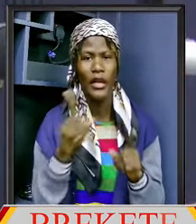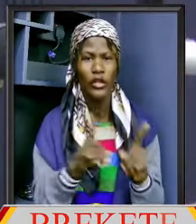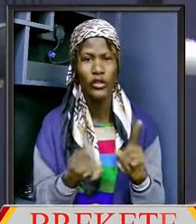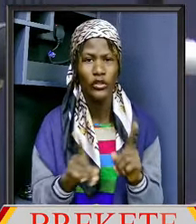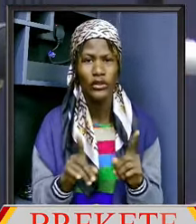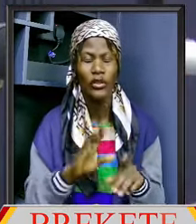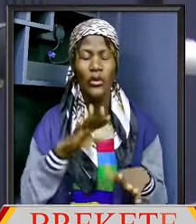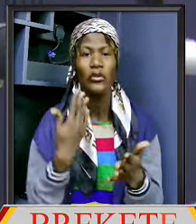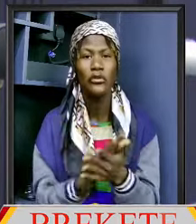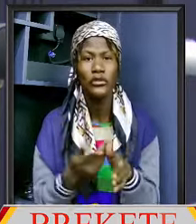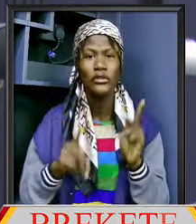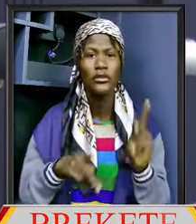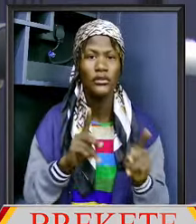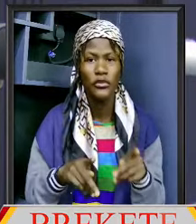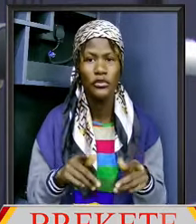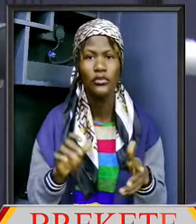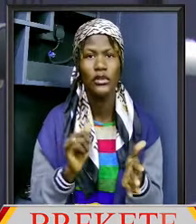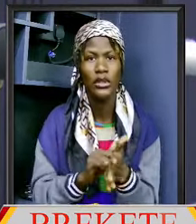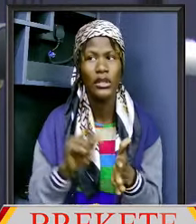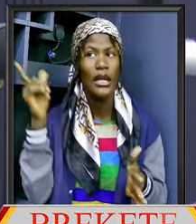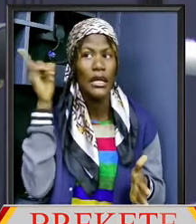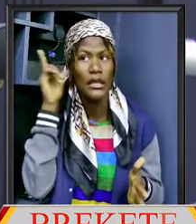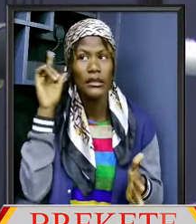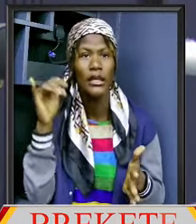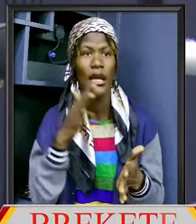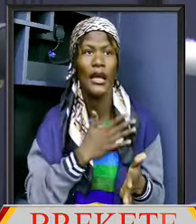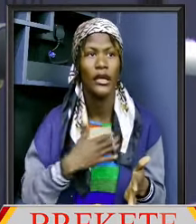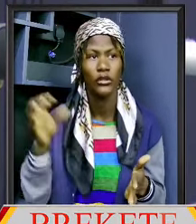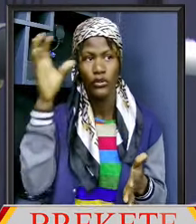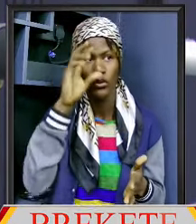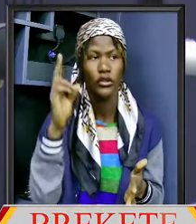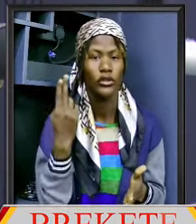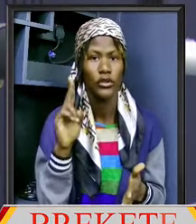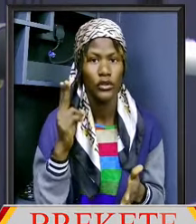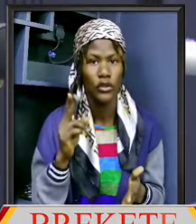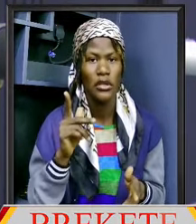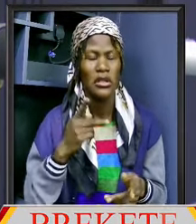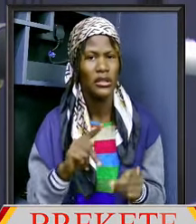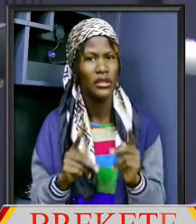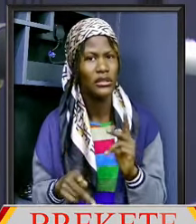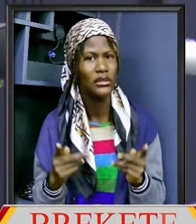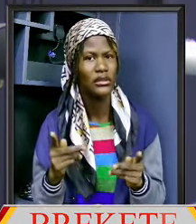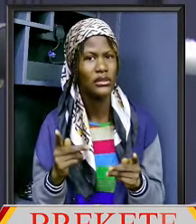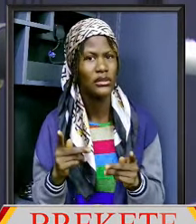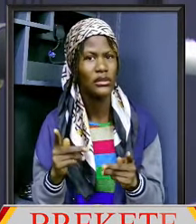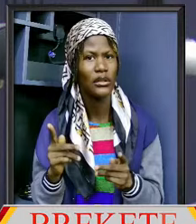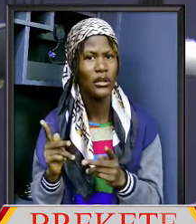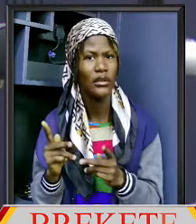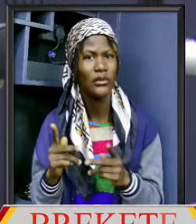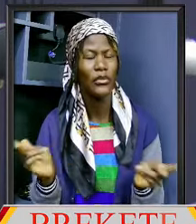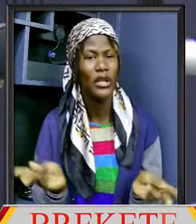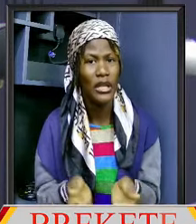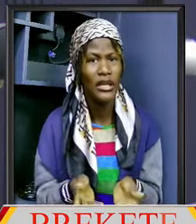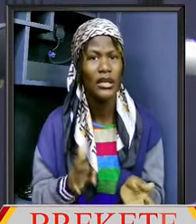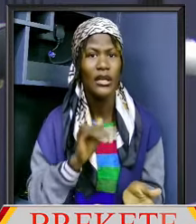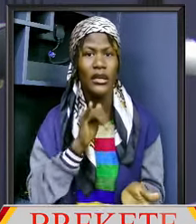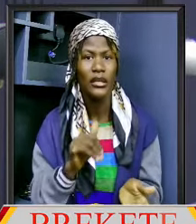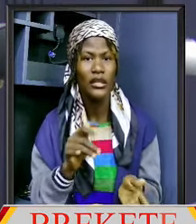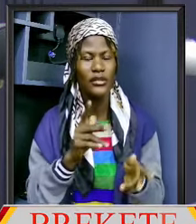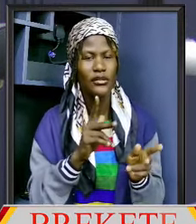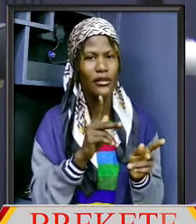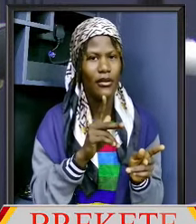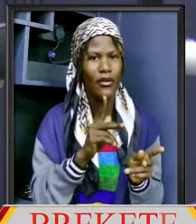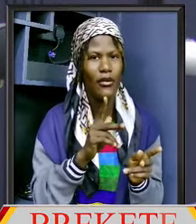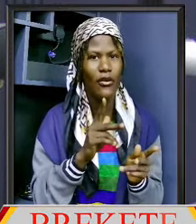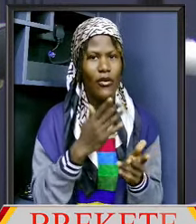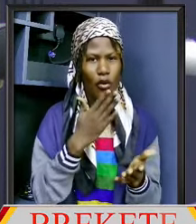where they watch us, go sabi one thing. Oh, this place na proper lab. This one no be proper